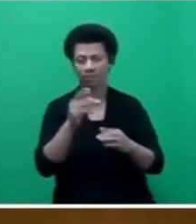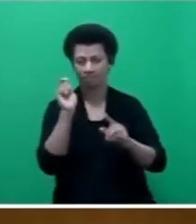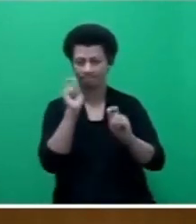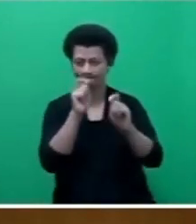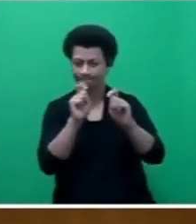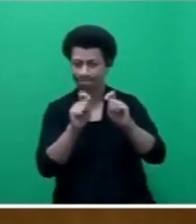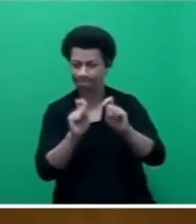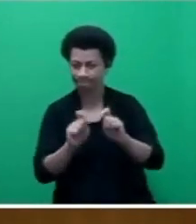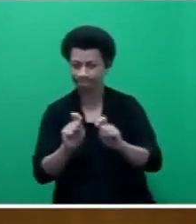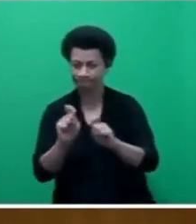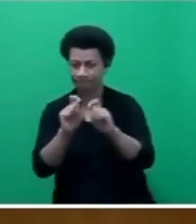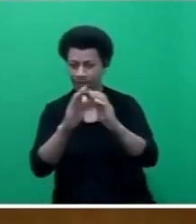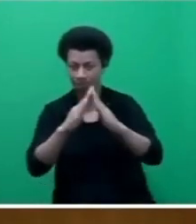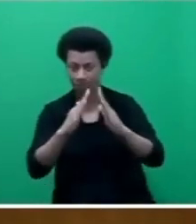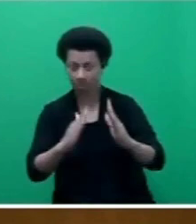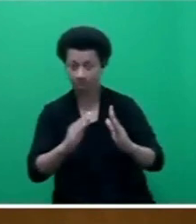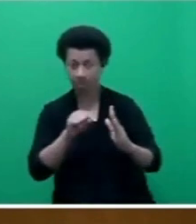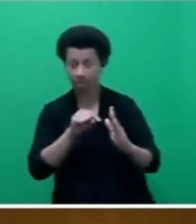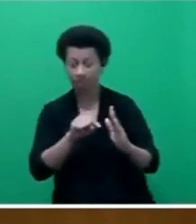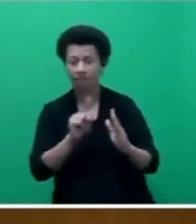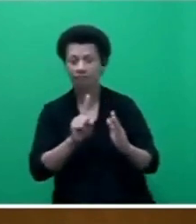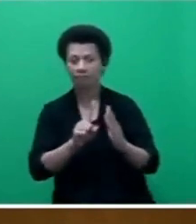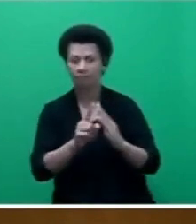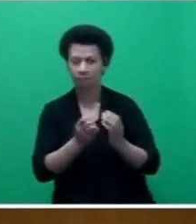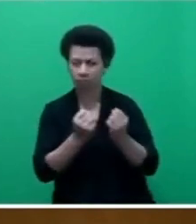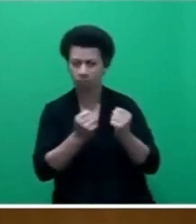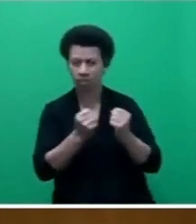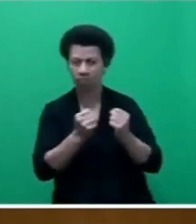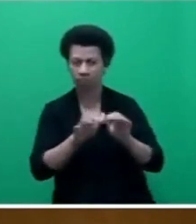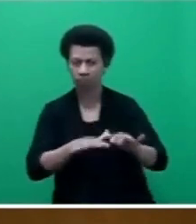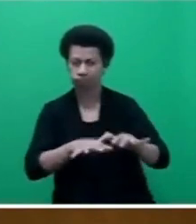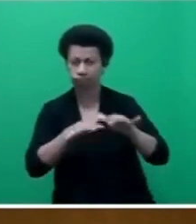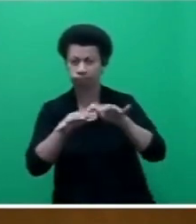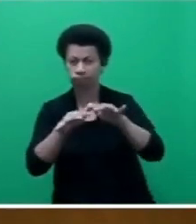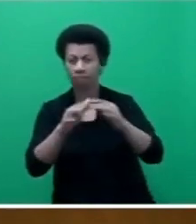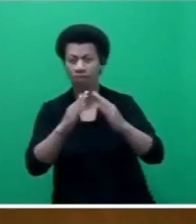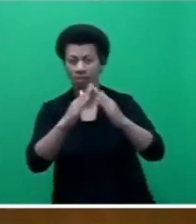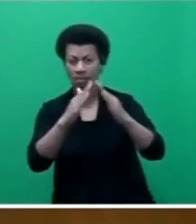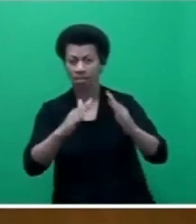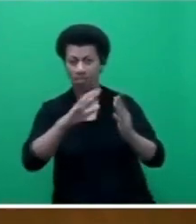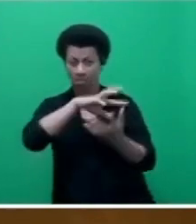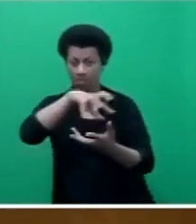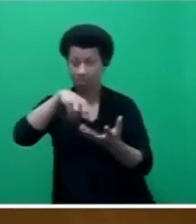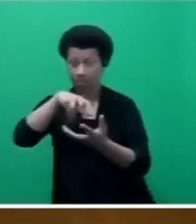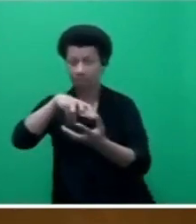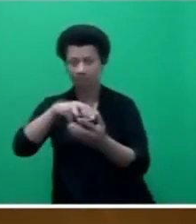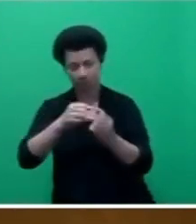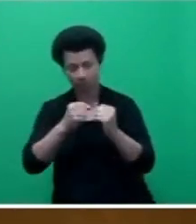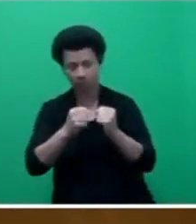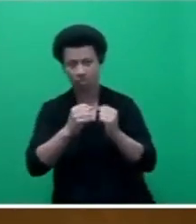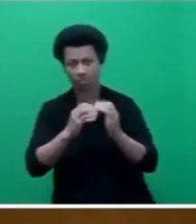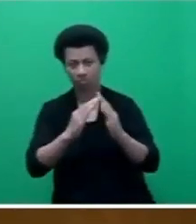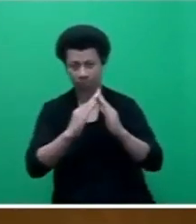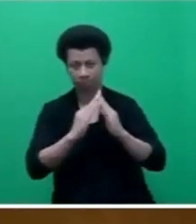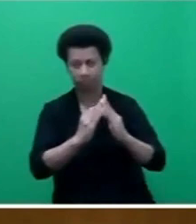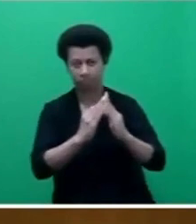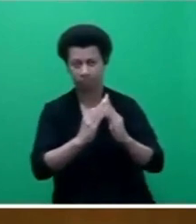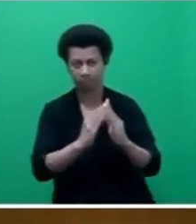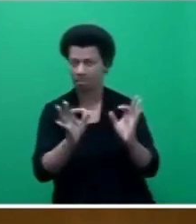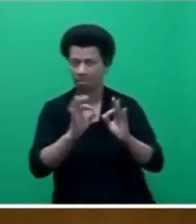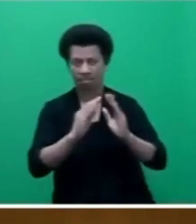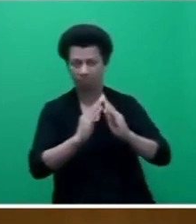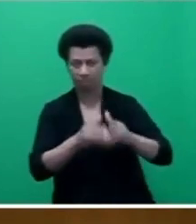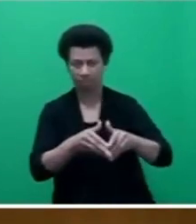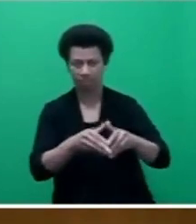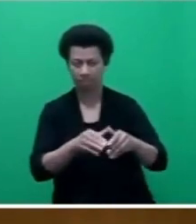requires improved resilience to cyclones and flooding, as outlined in the National Development Plan. The Fijian